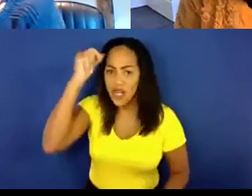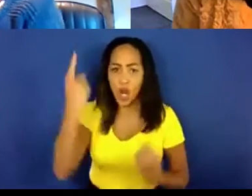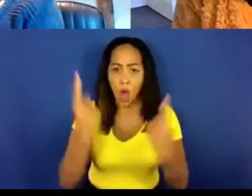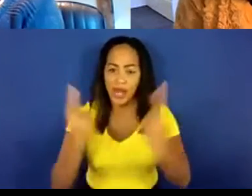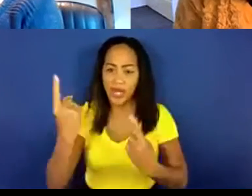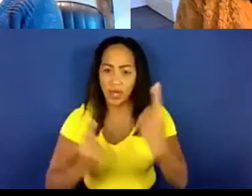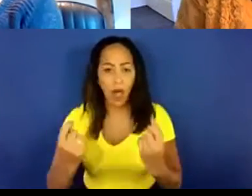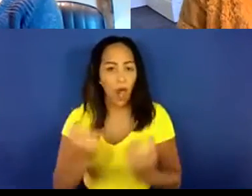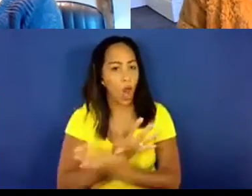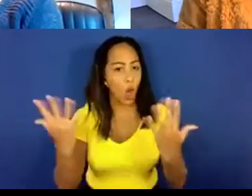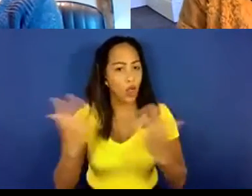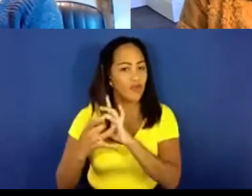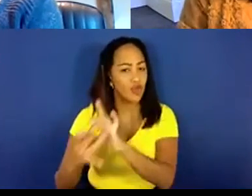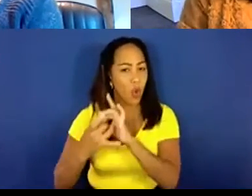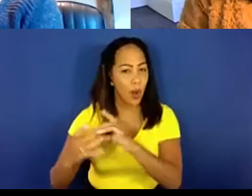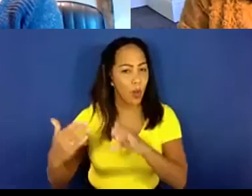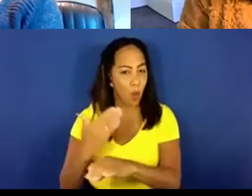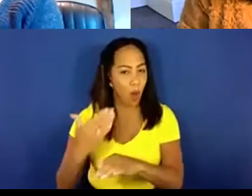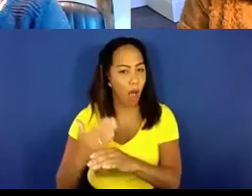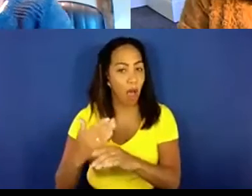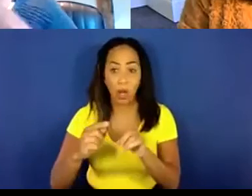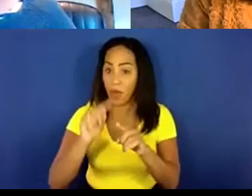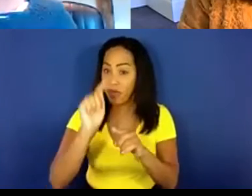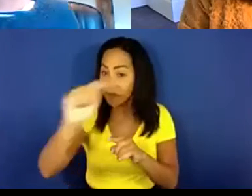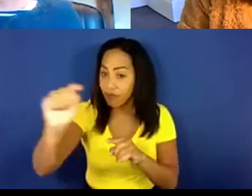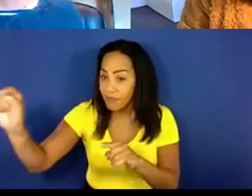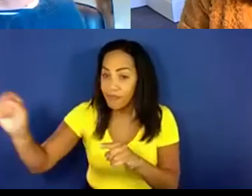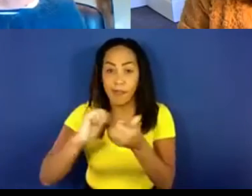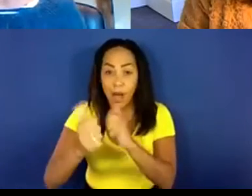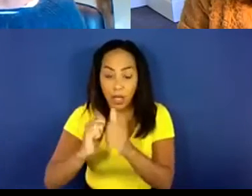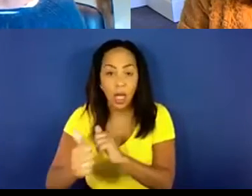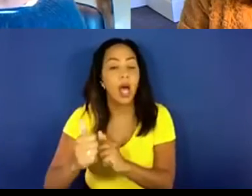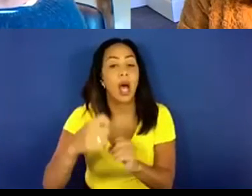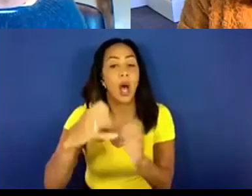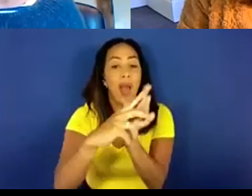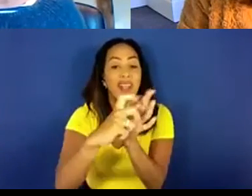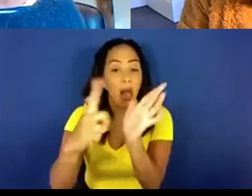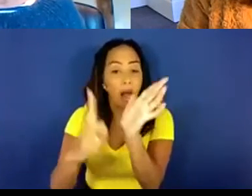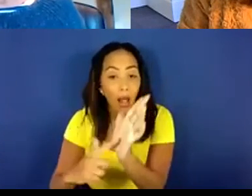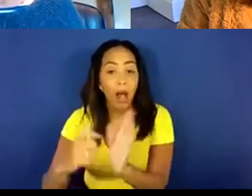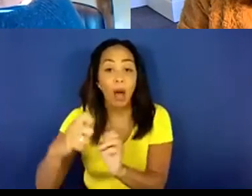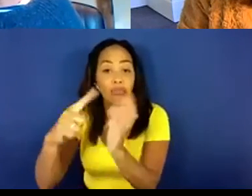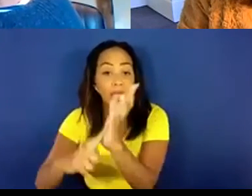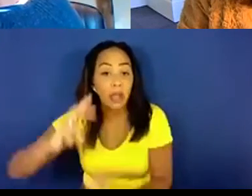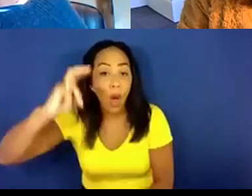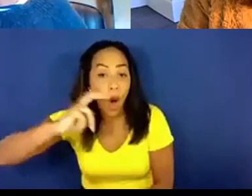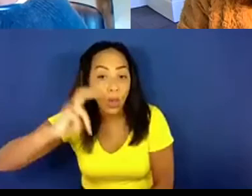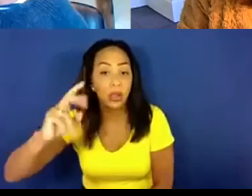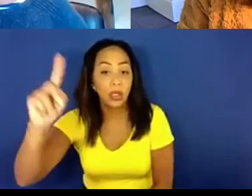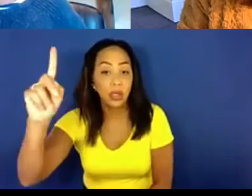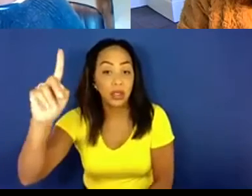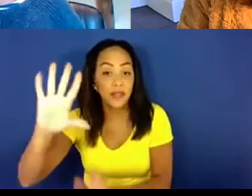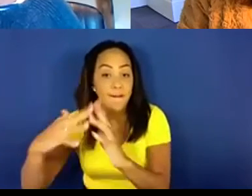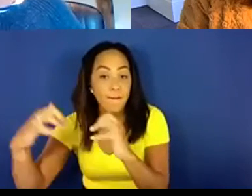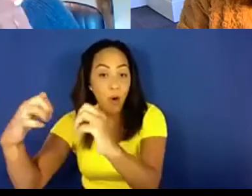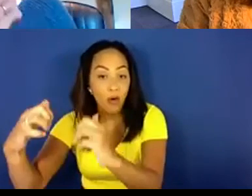joint work with a number of the partners, including Wessel and Bristol Older People's Forum, on things like our public transport safety and equalities